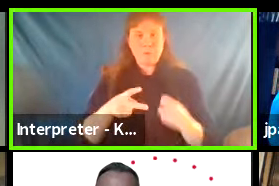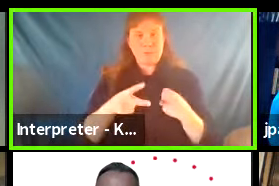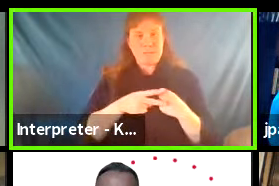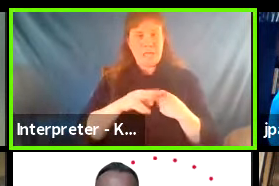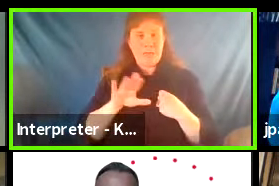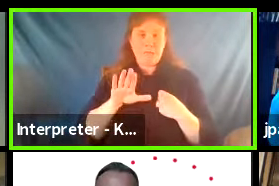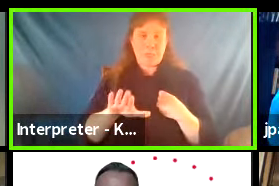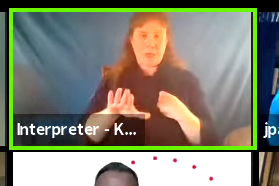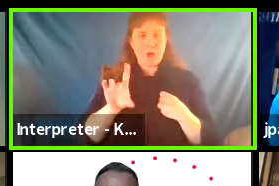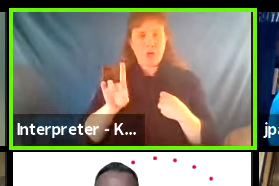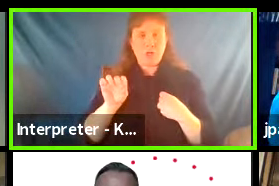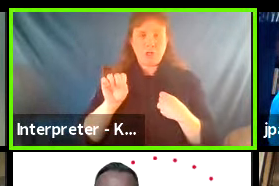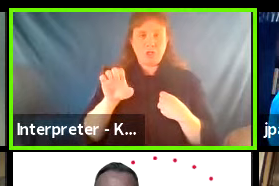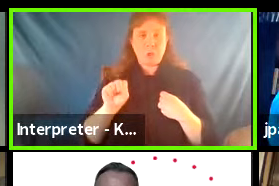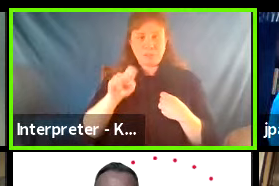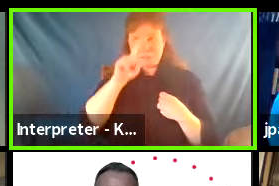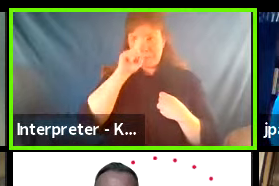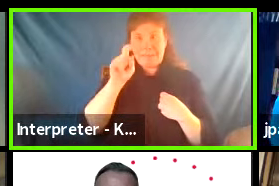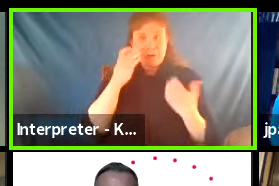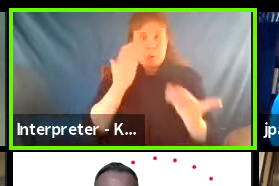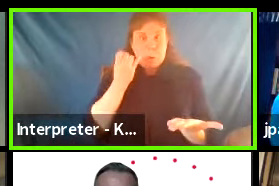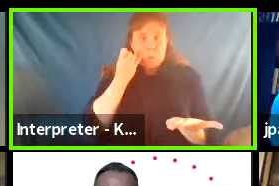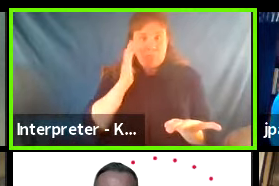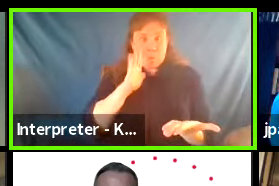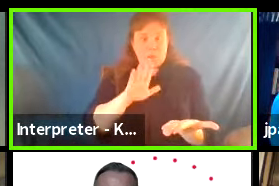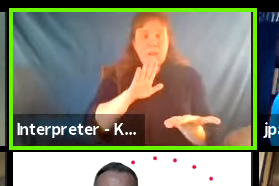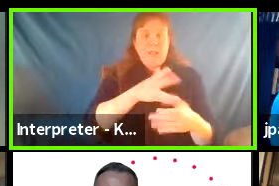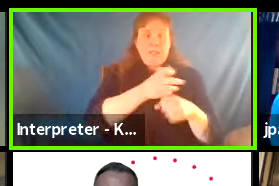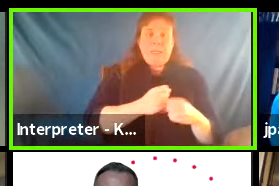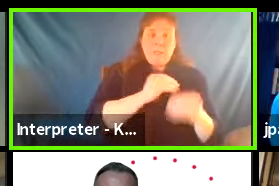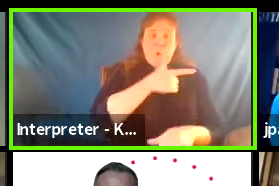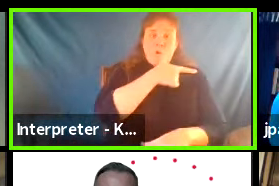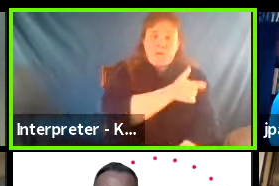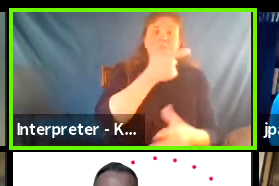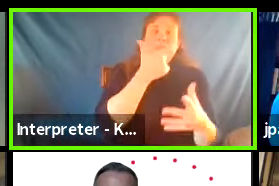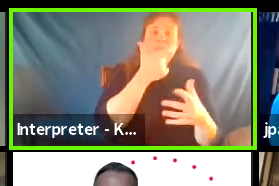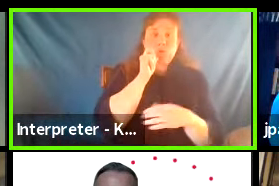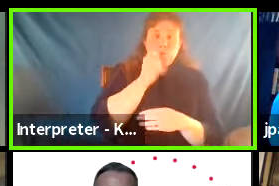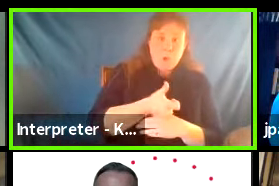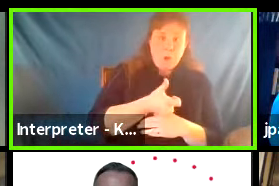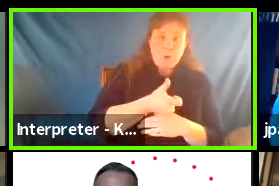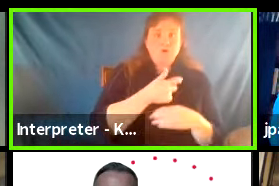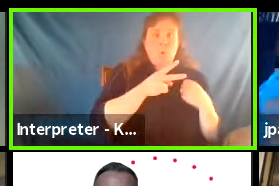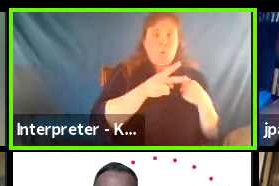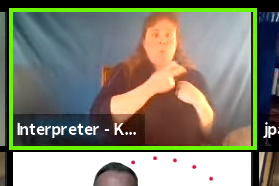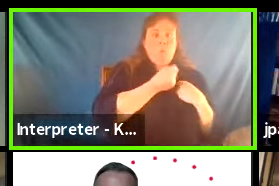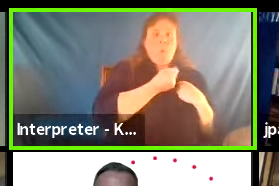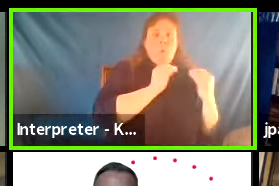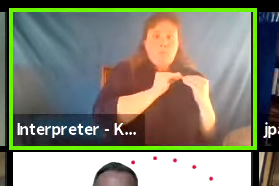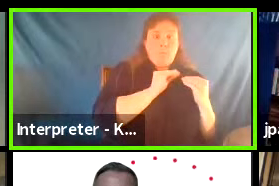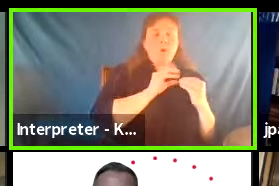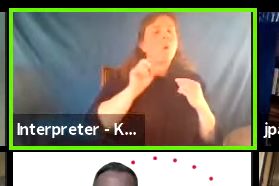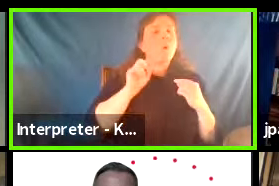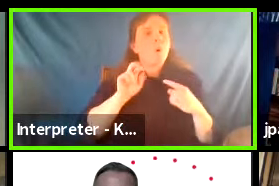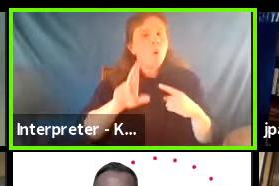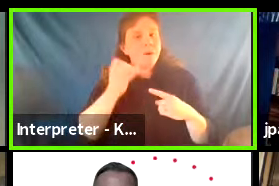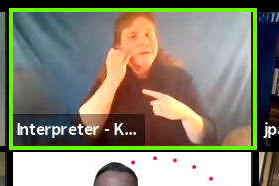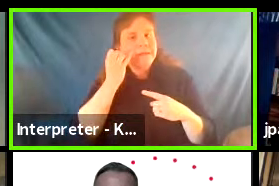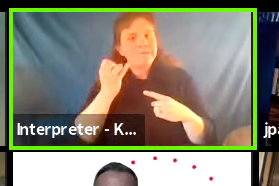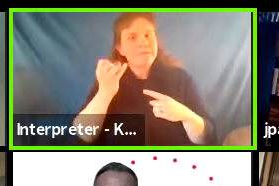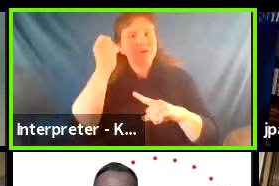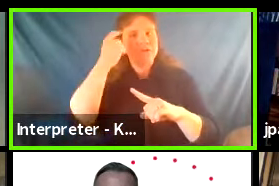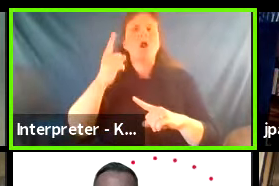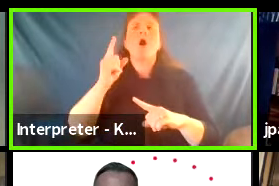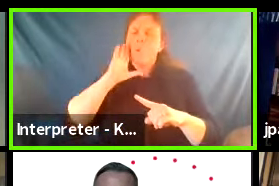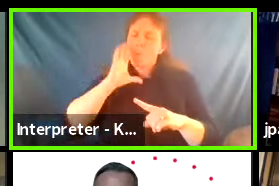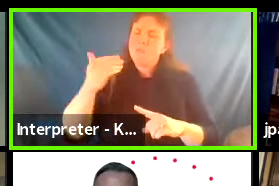building infrastructure as we go along. And I want to make sure that we're clear about what's happening with regard to that. At the end of the day, I think that